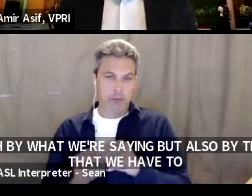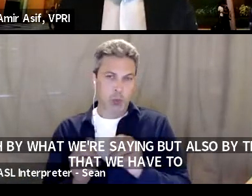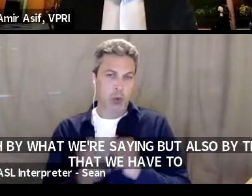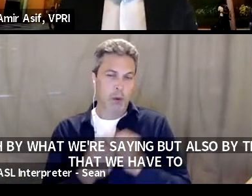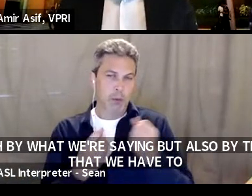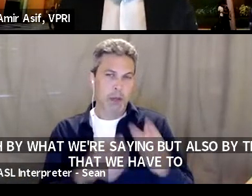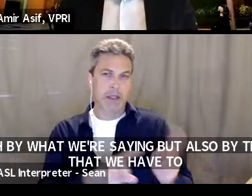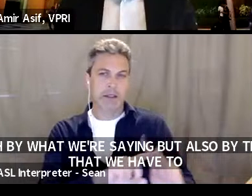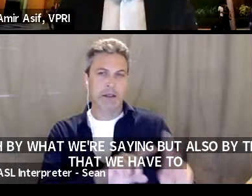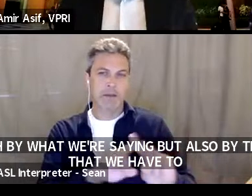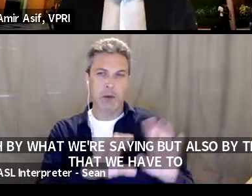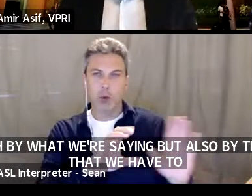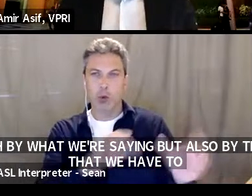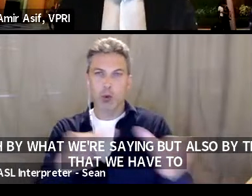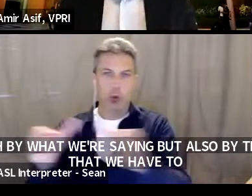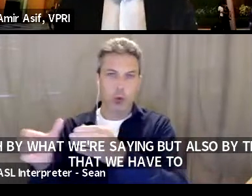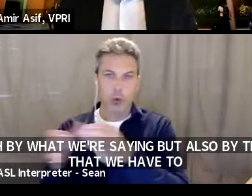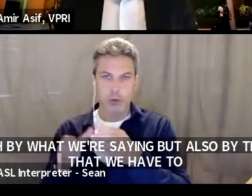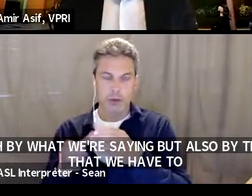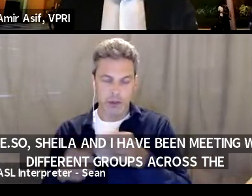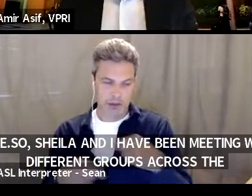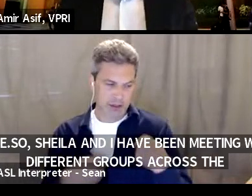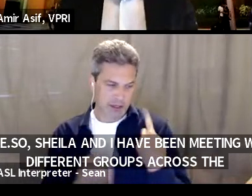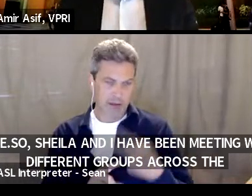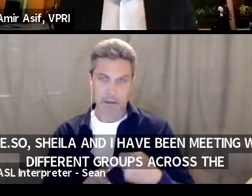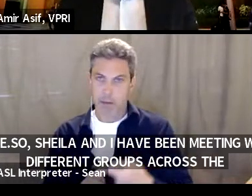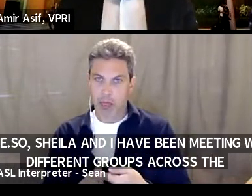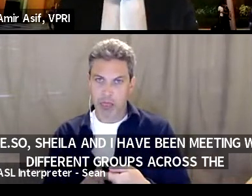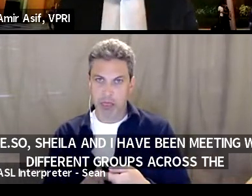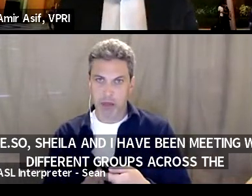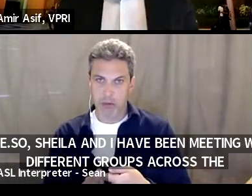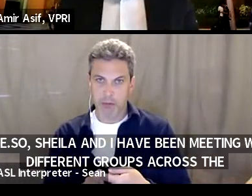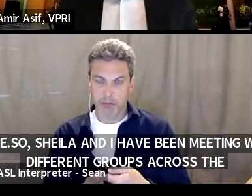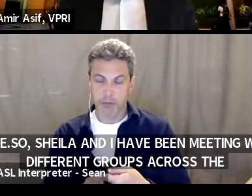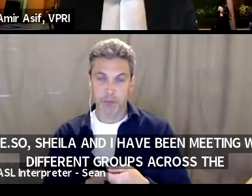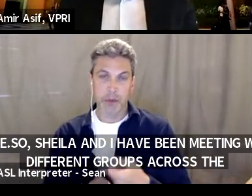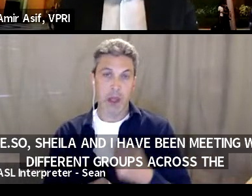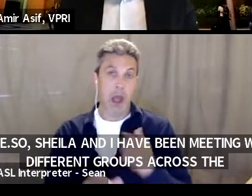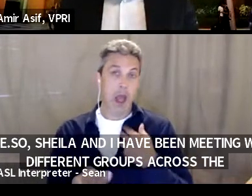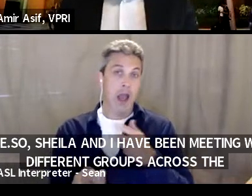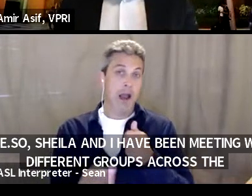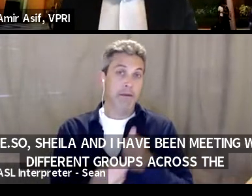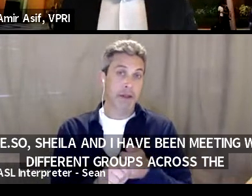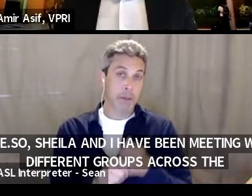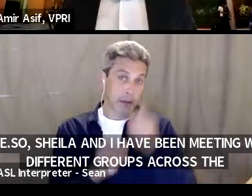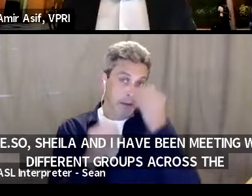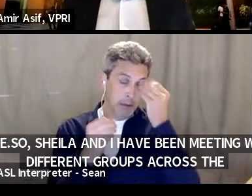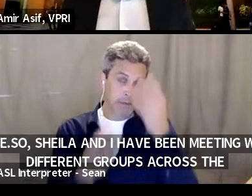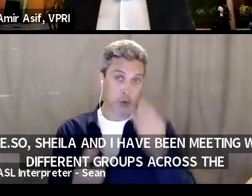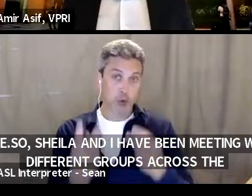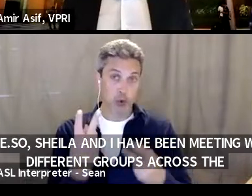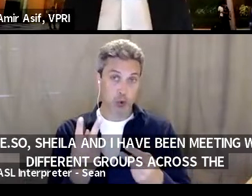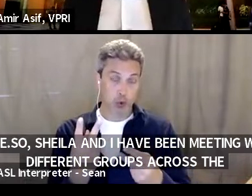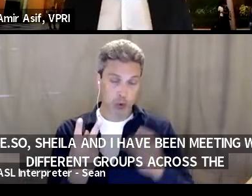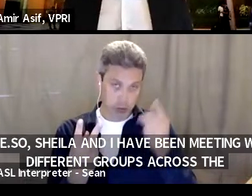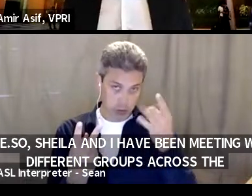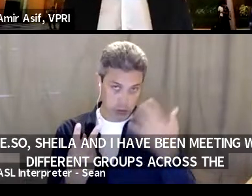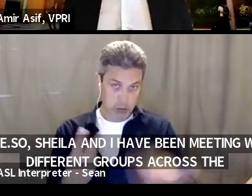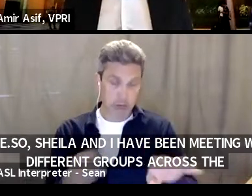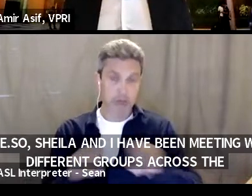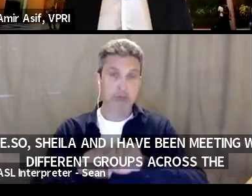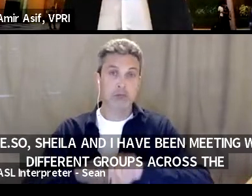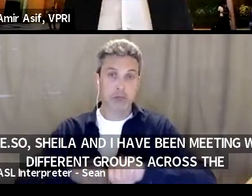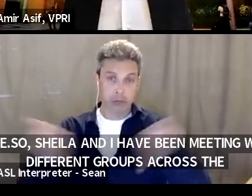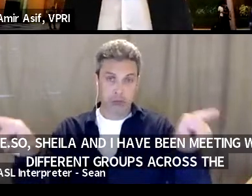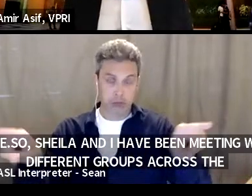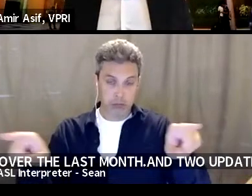campus over the last month. And 2 updates have already come out, but there